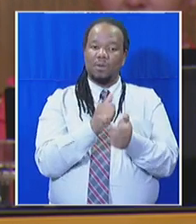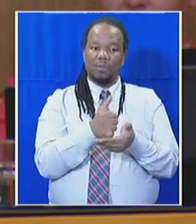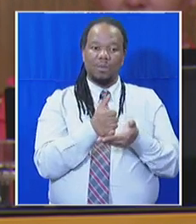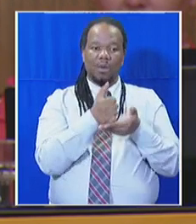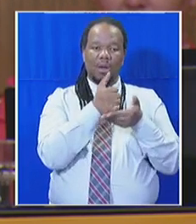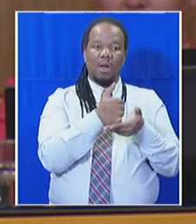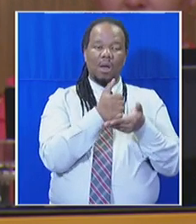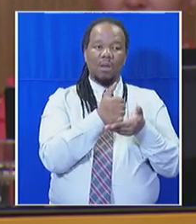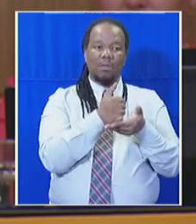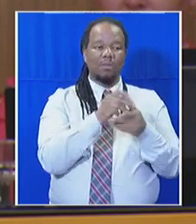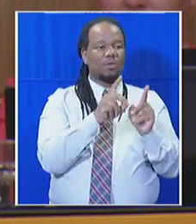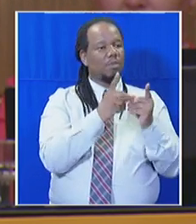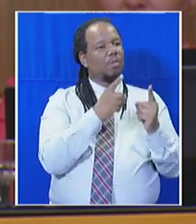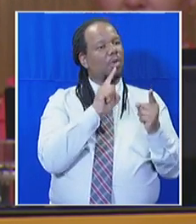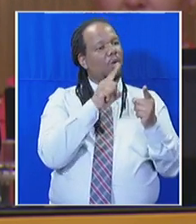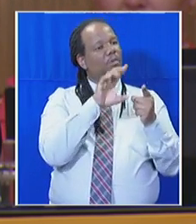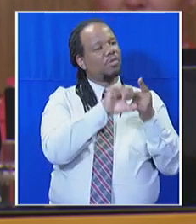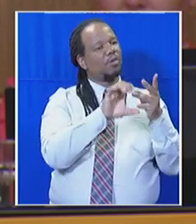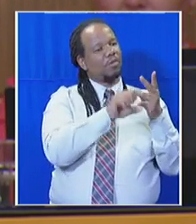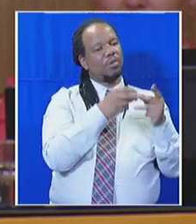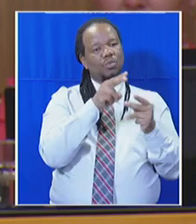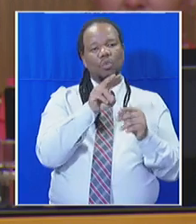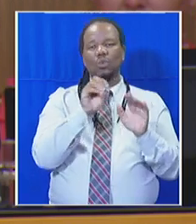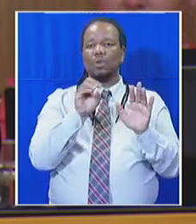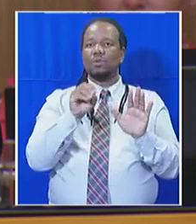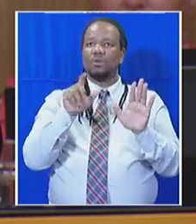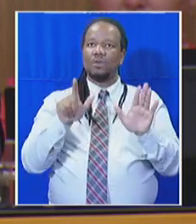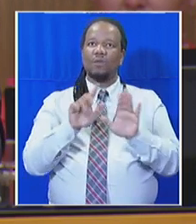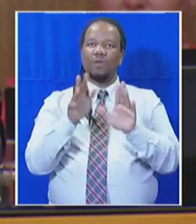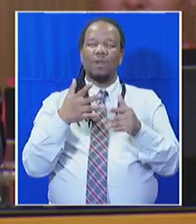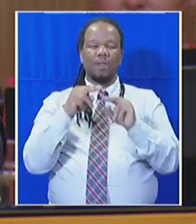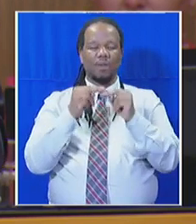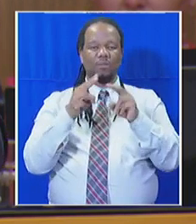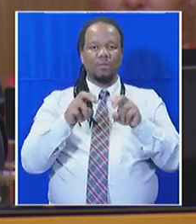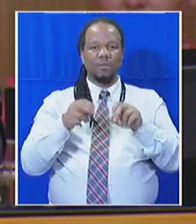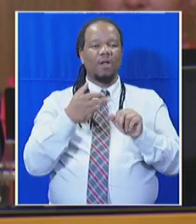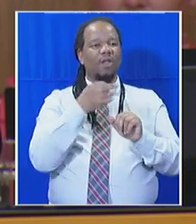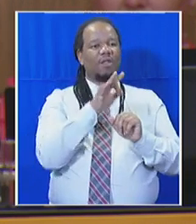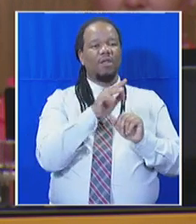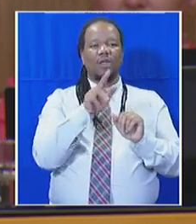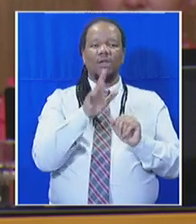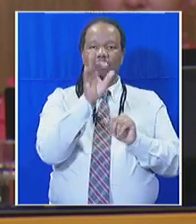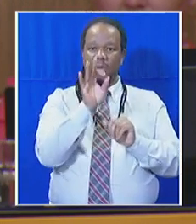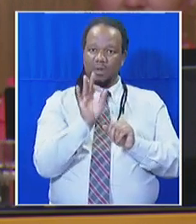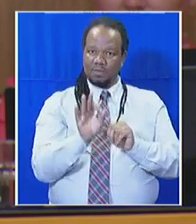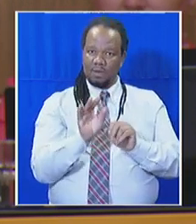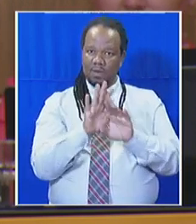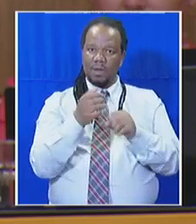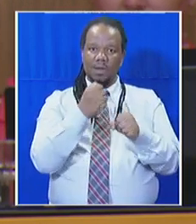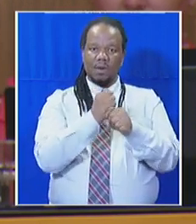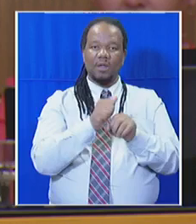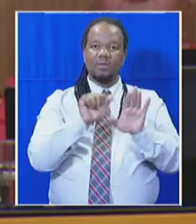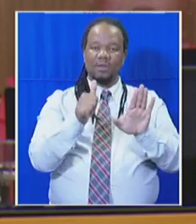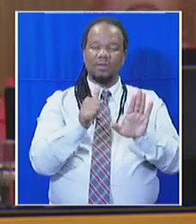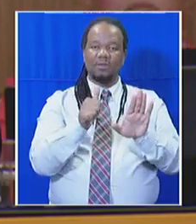its objectives. A 2007 cross-national study found that just 38% of South African grade 6 maths